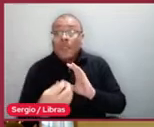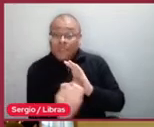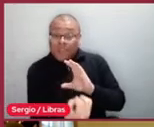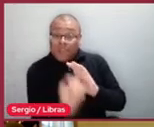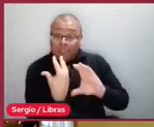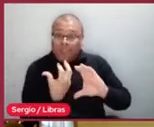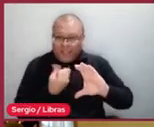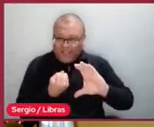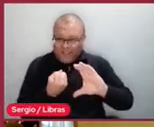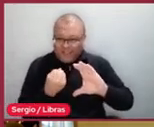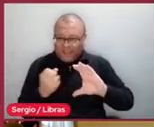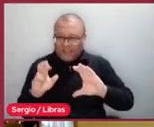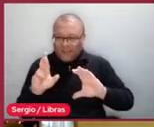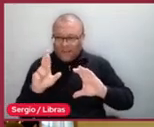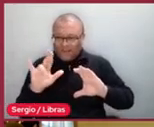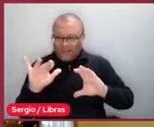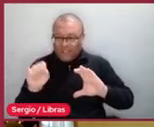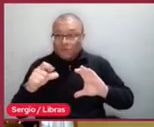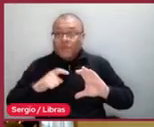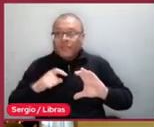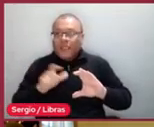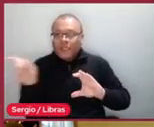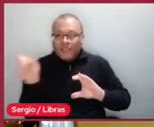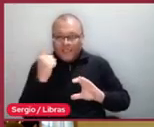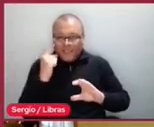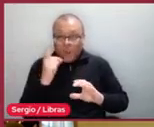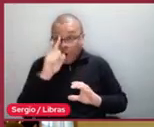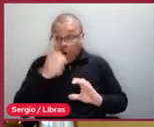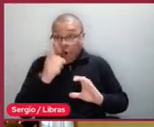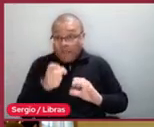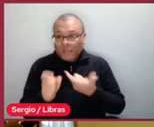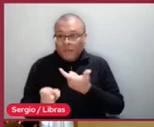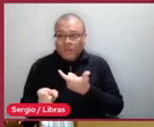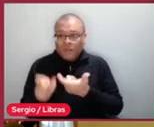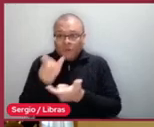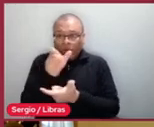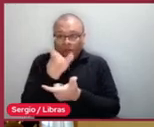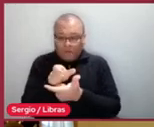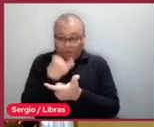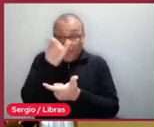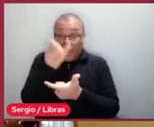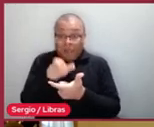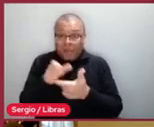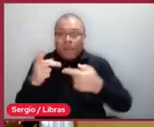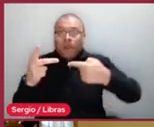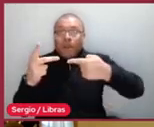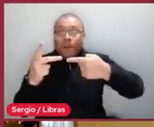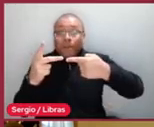in Rails is this params field. So params,